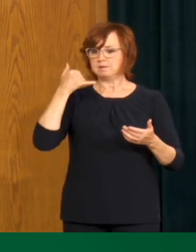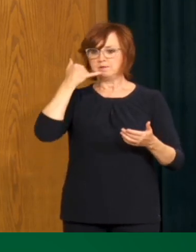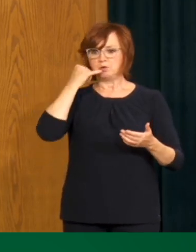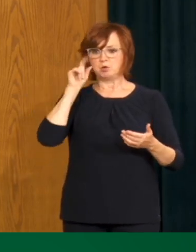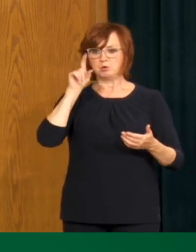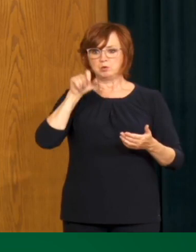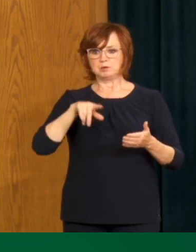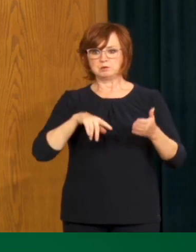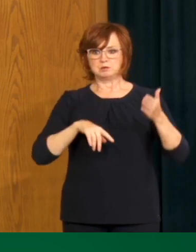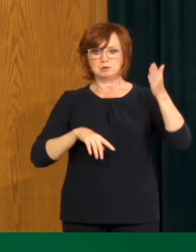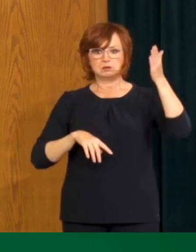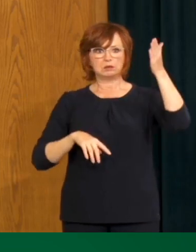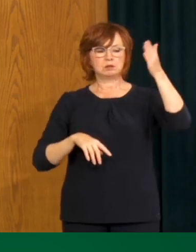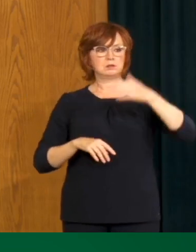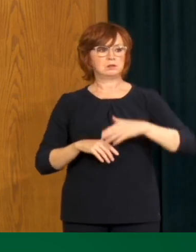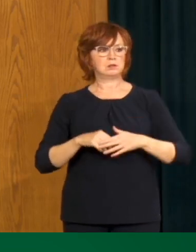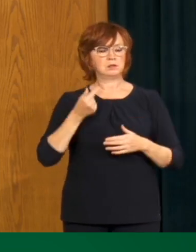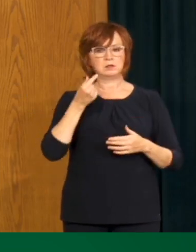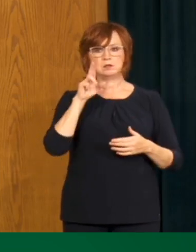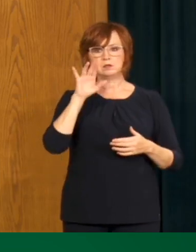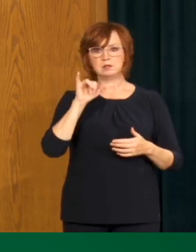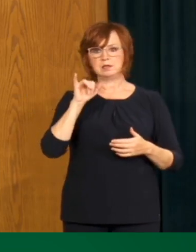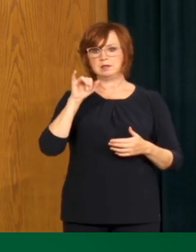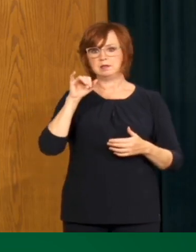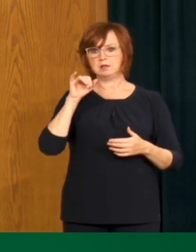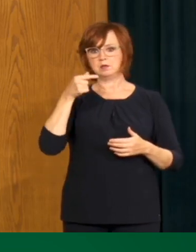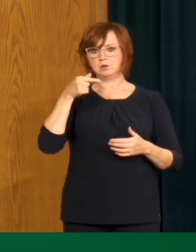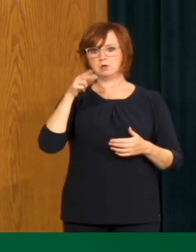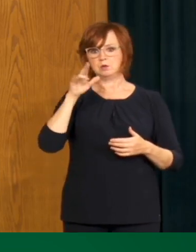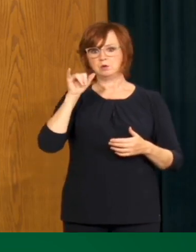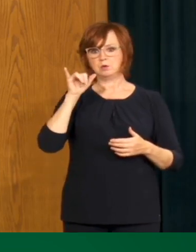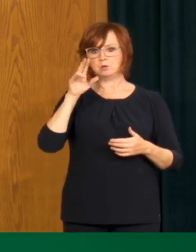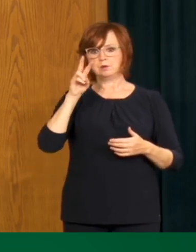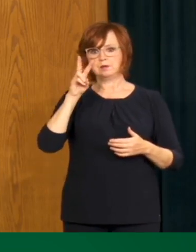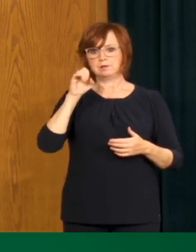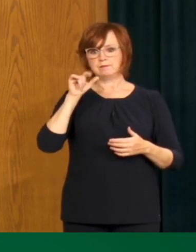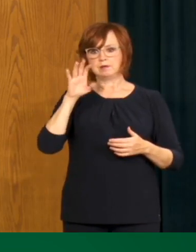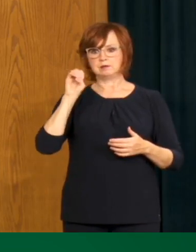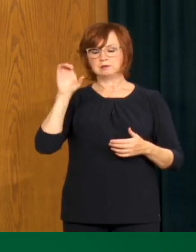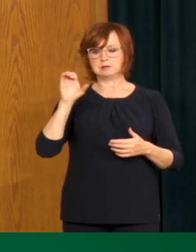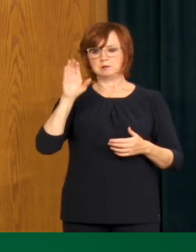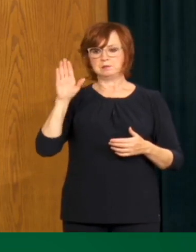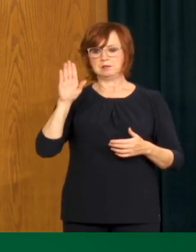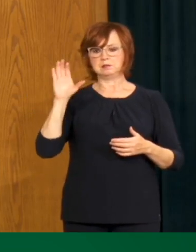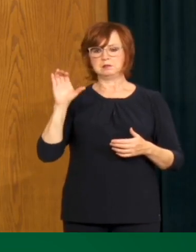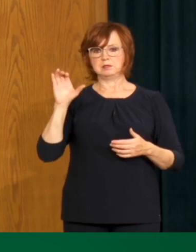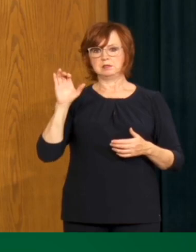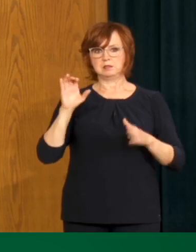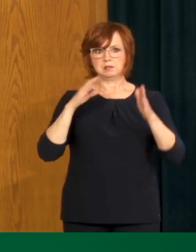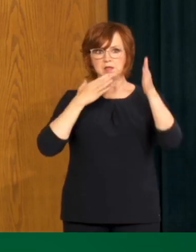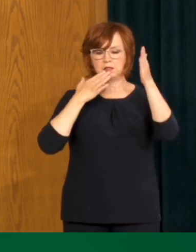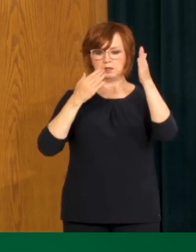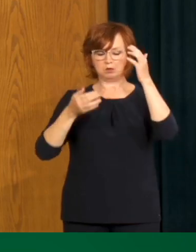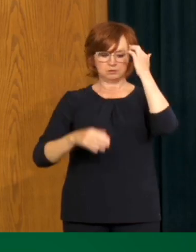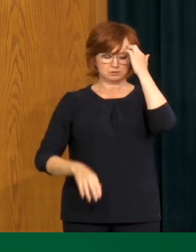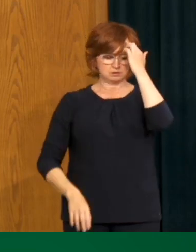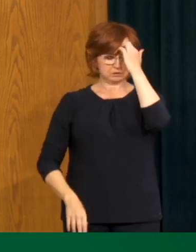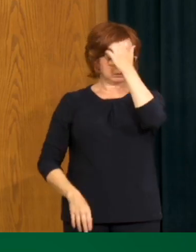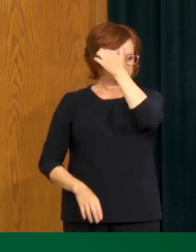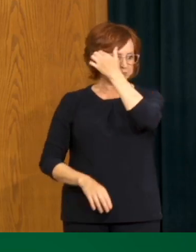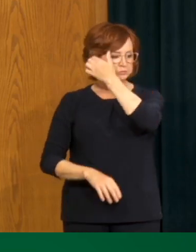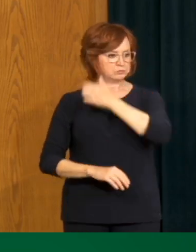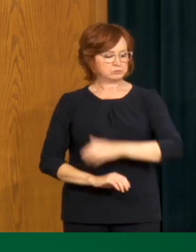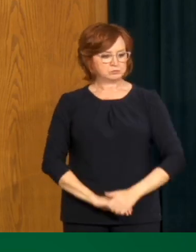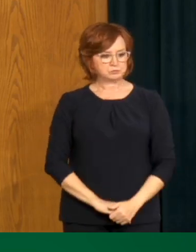phone line. We have Guy Quenville with CBC. Thank you. Last week, you announced the